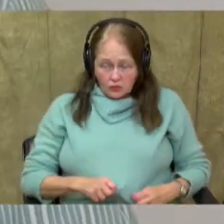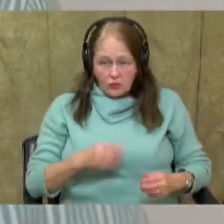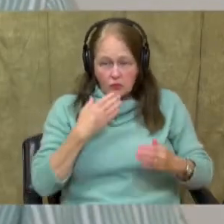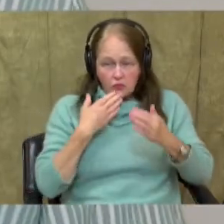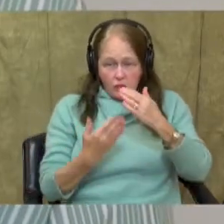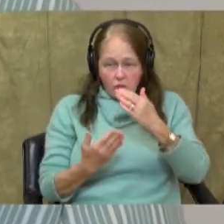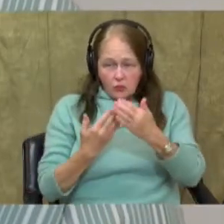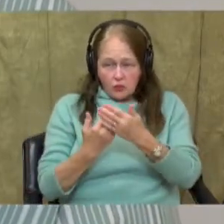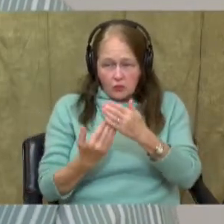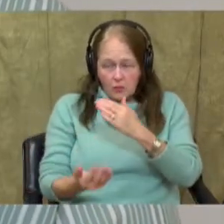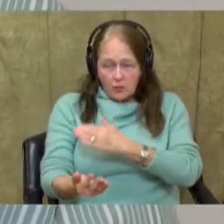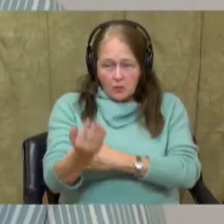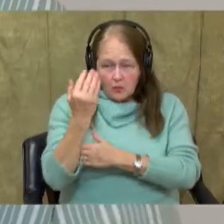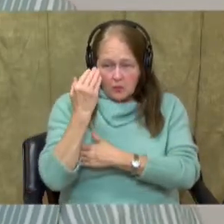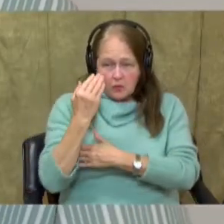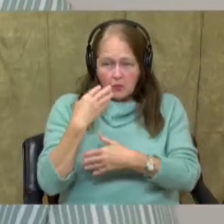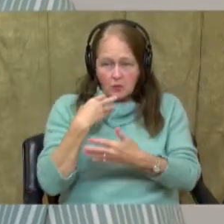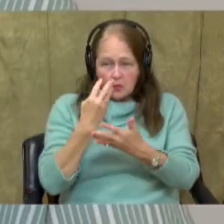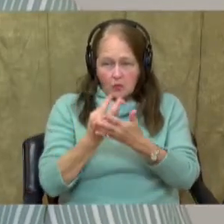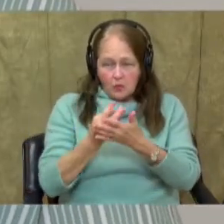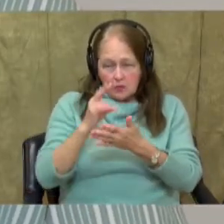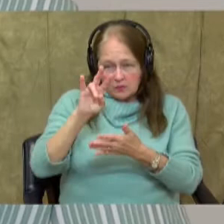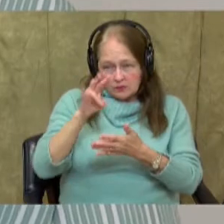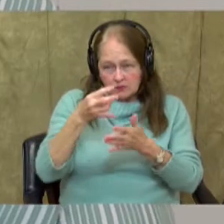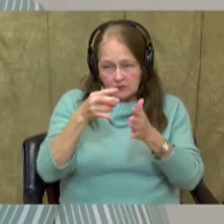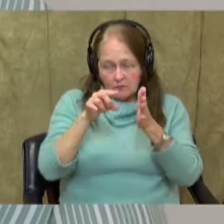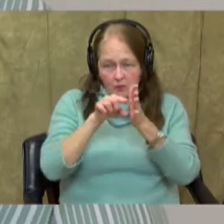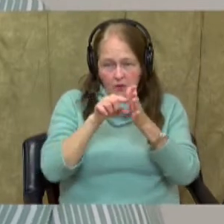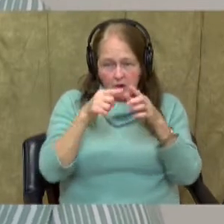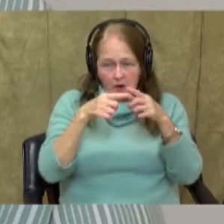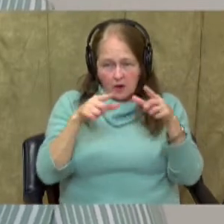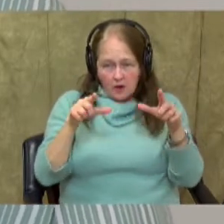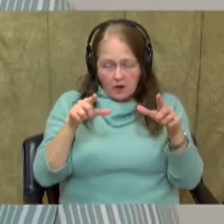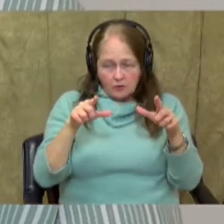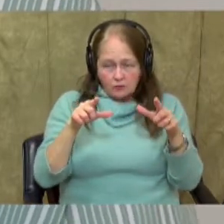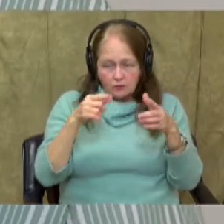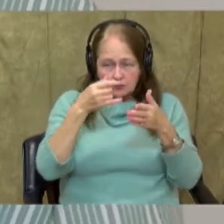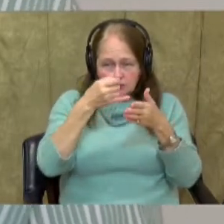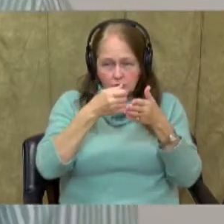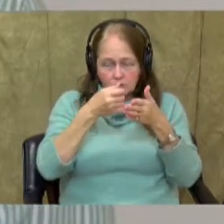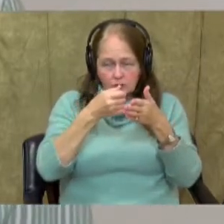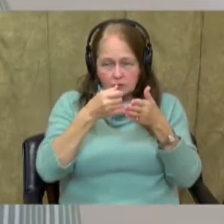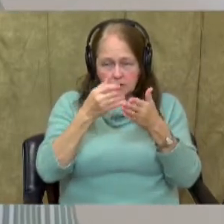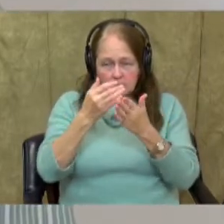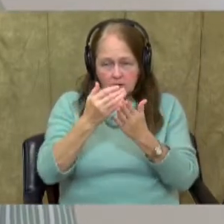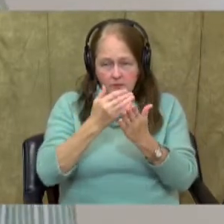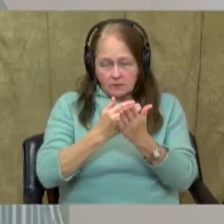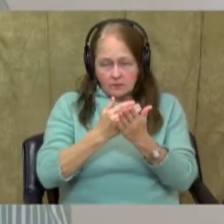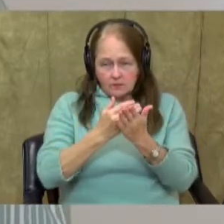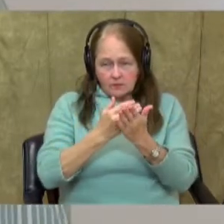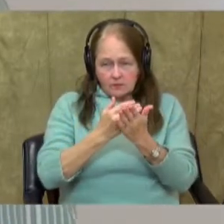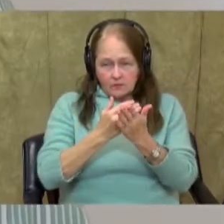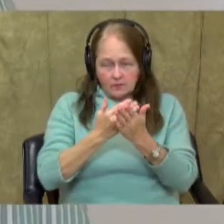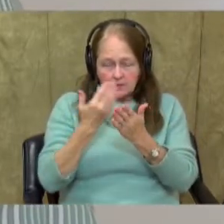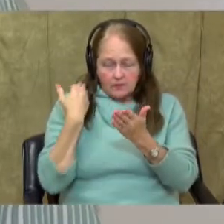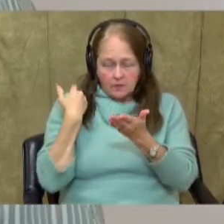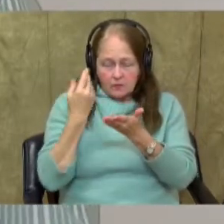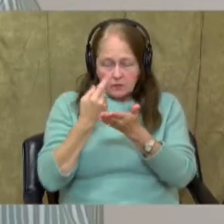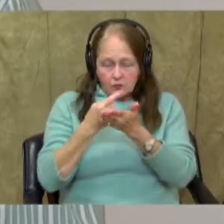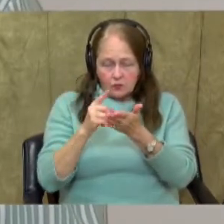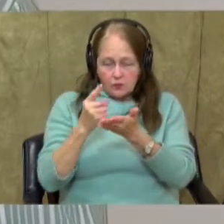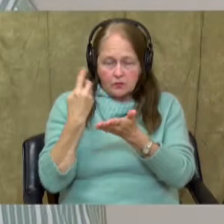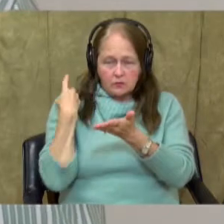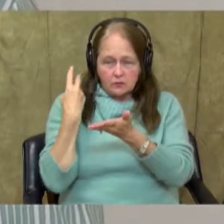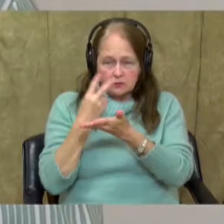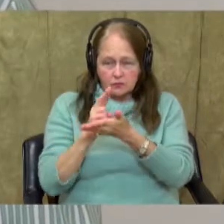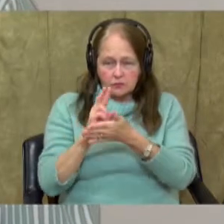Good morning and welcome to your 7th grade language arts lesson for the week. Last week, and actually the week before that, we had